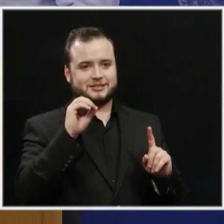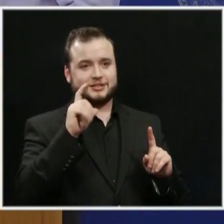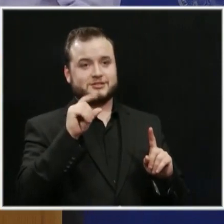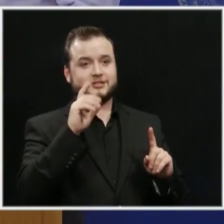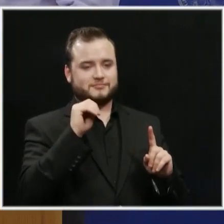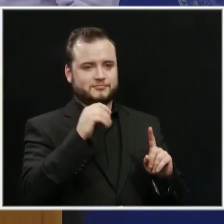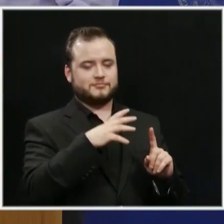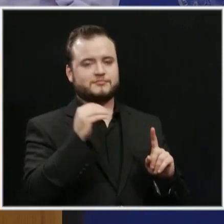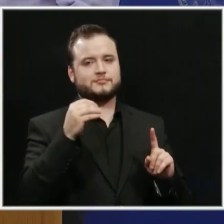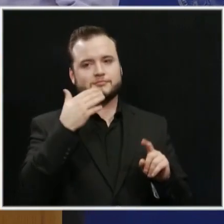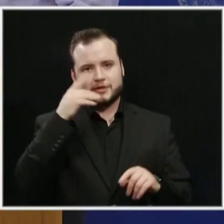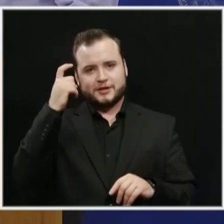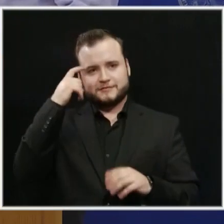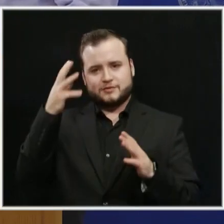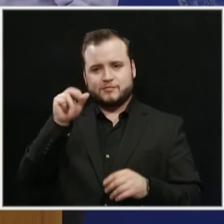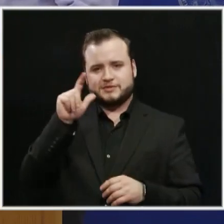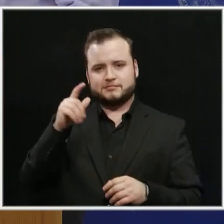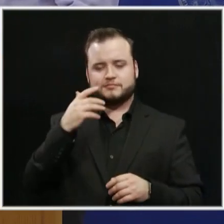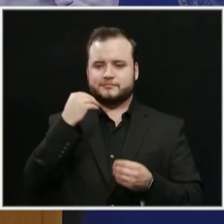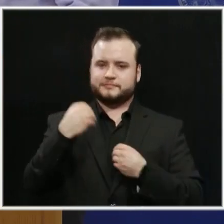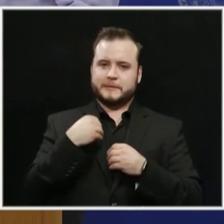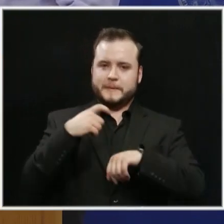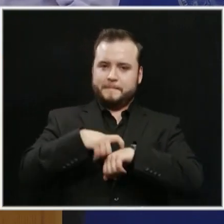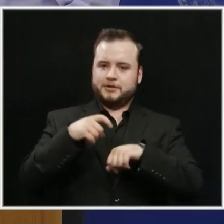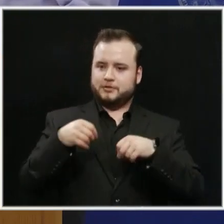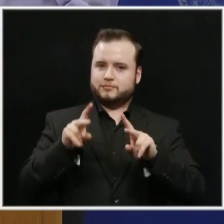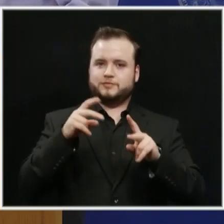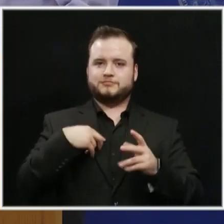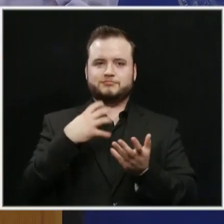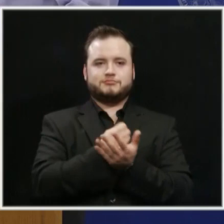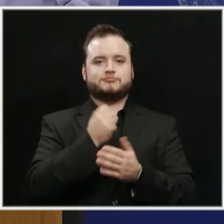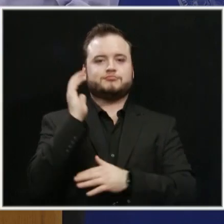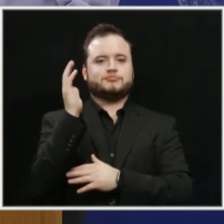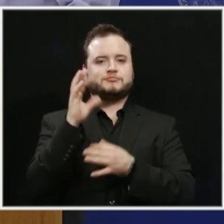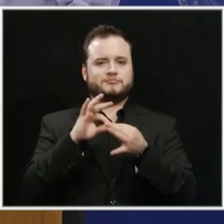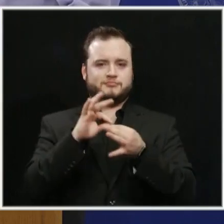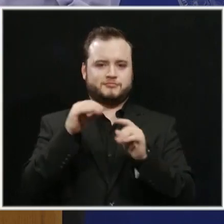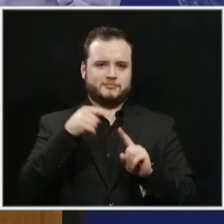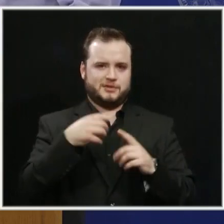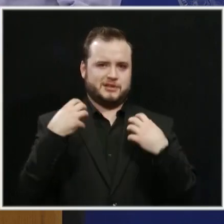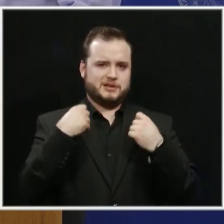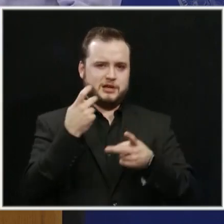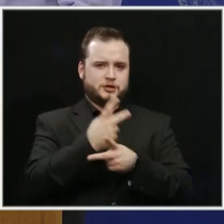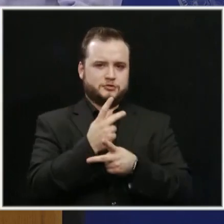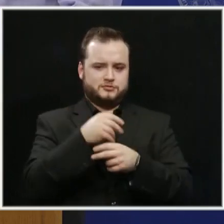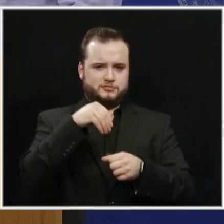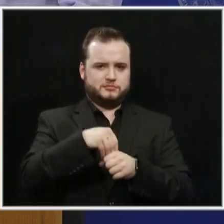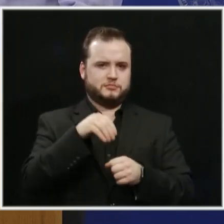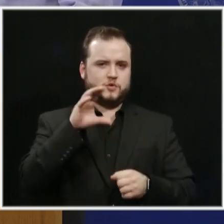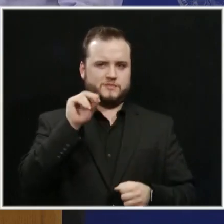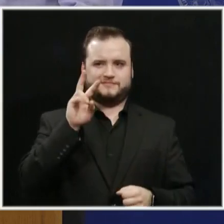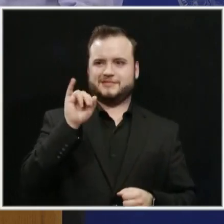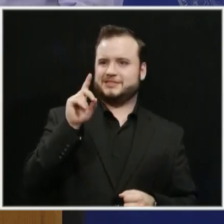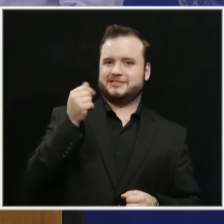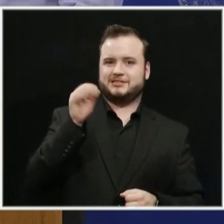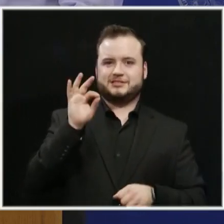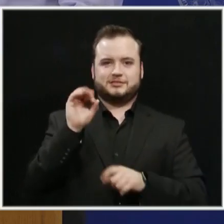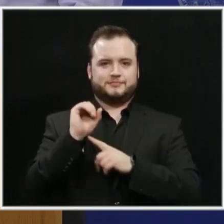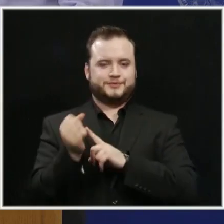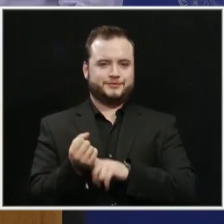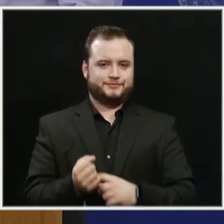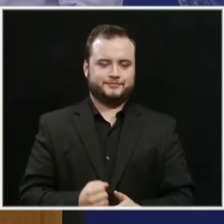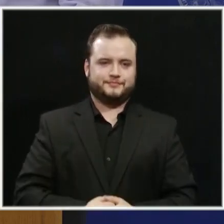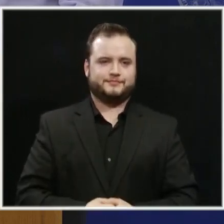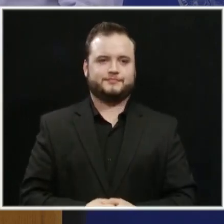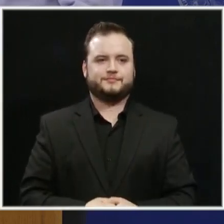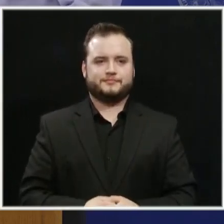about our healthcare preparedness for COVID-19. This is a historic epidemic, and we are making historic